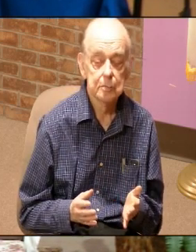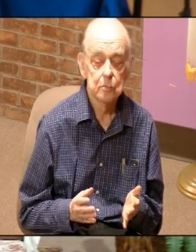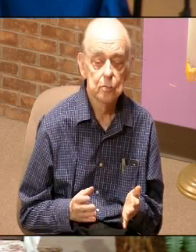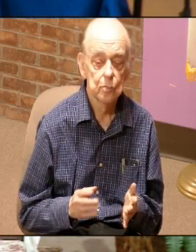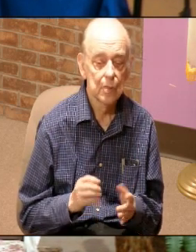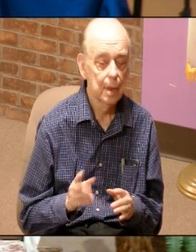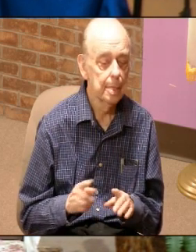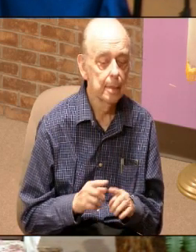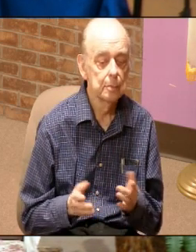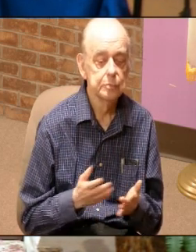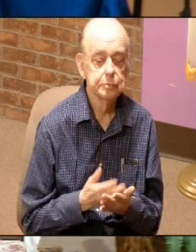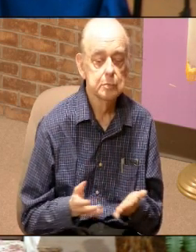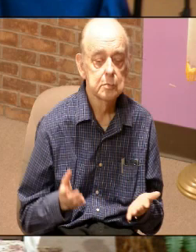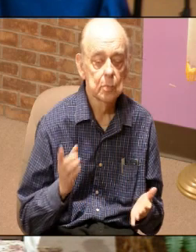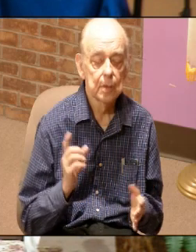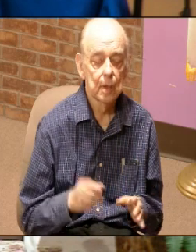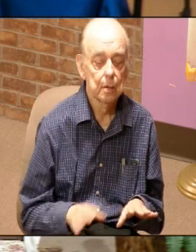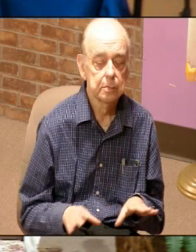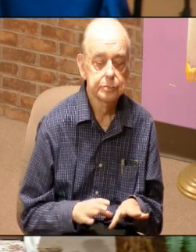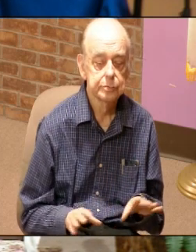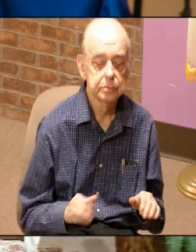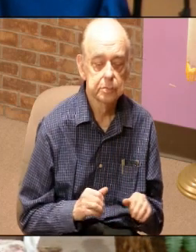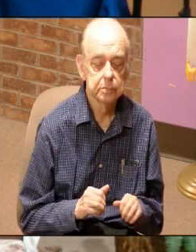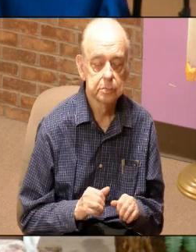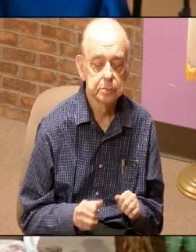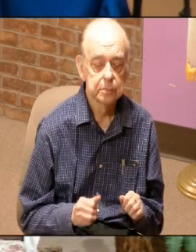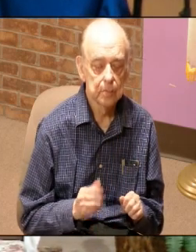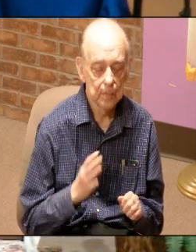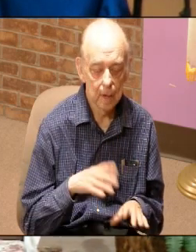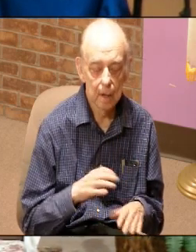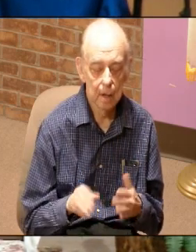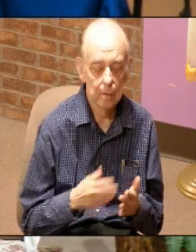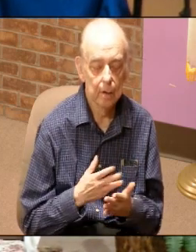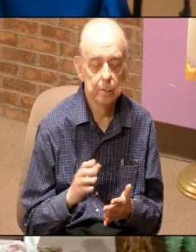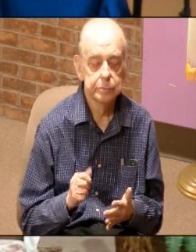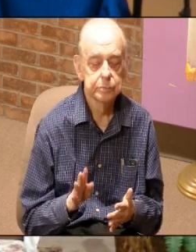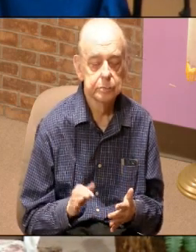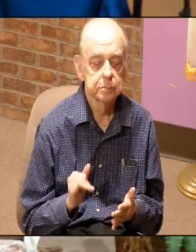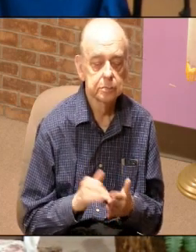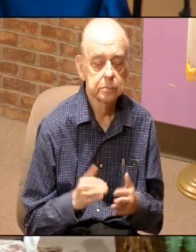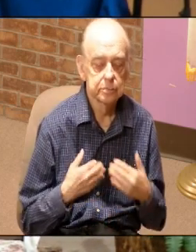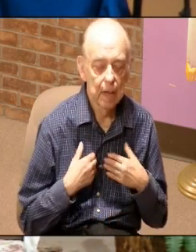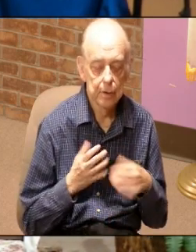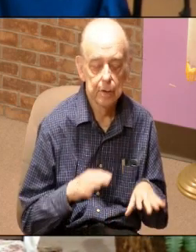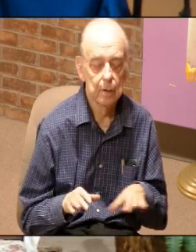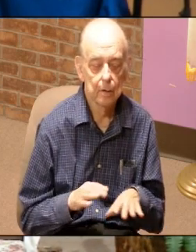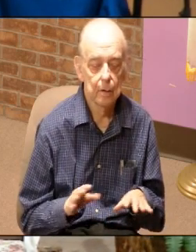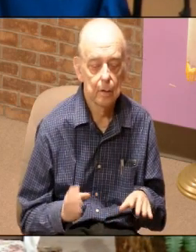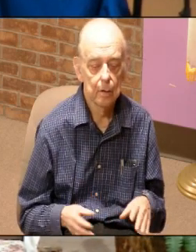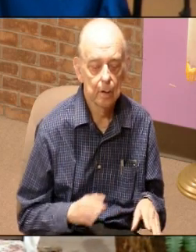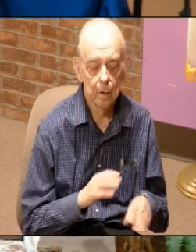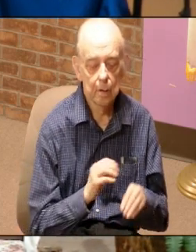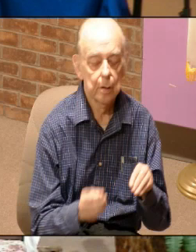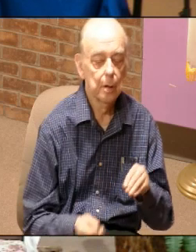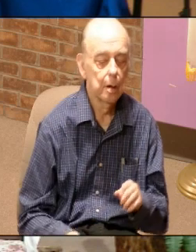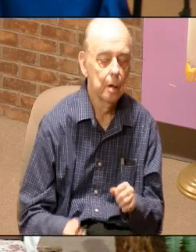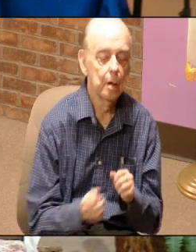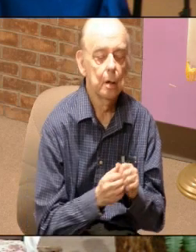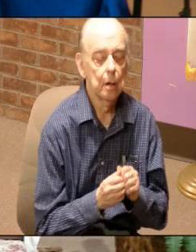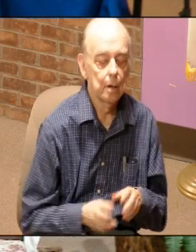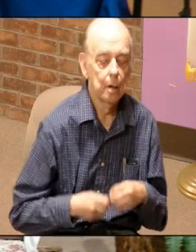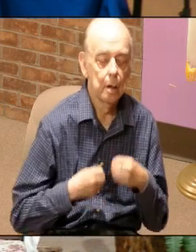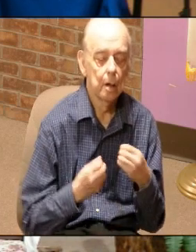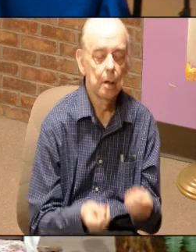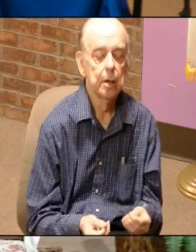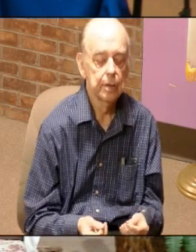there's all kinds of other things that you get to be taught and actually if you took all of the jobs that you were having to do and put them all together and